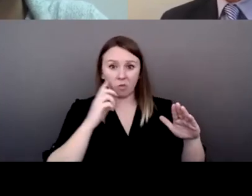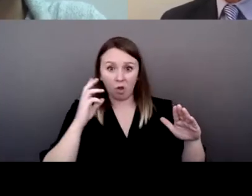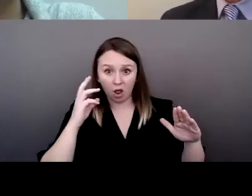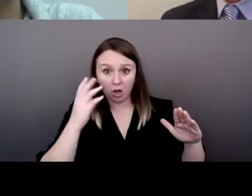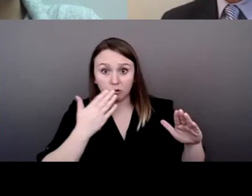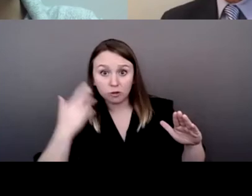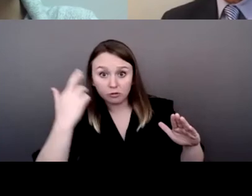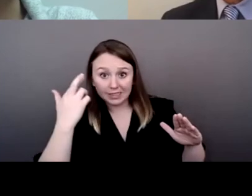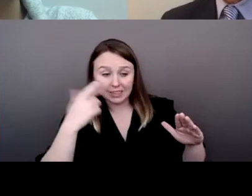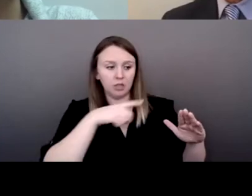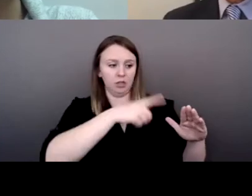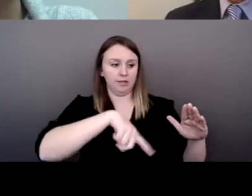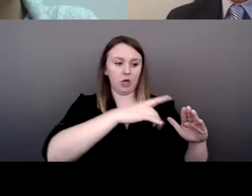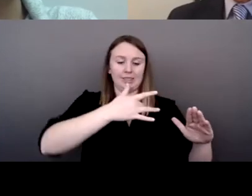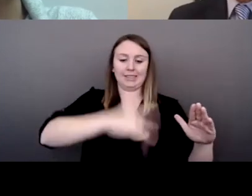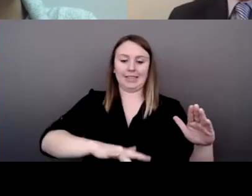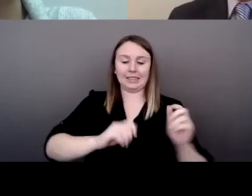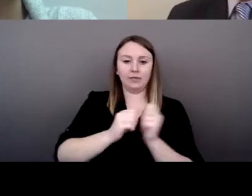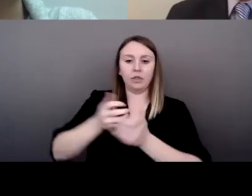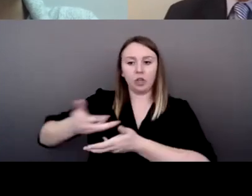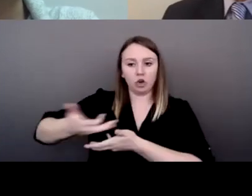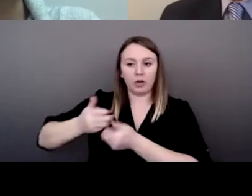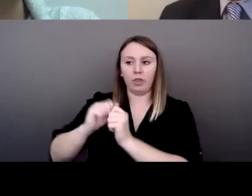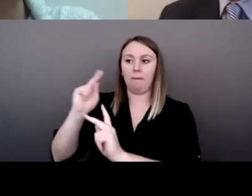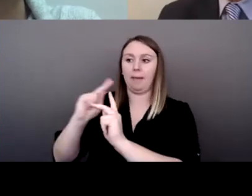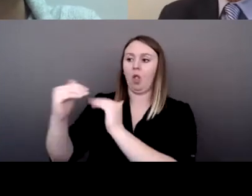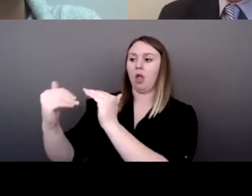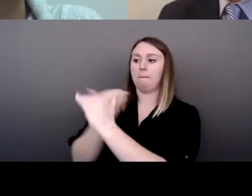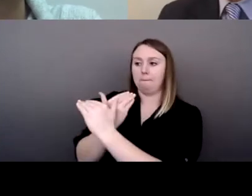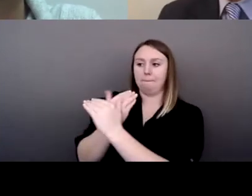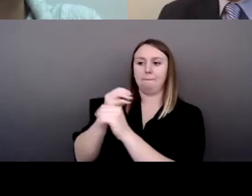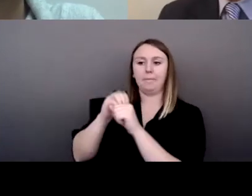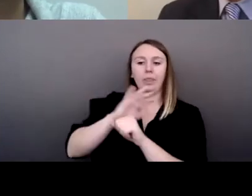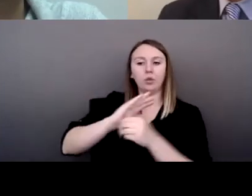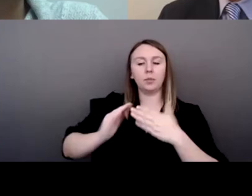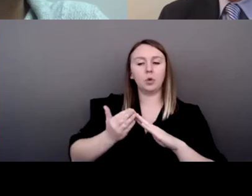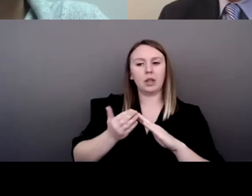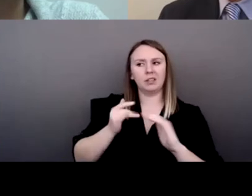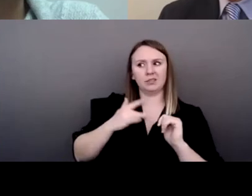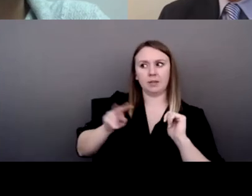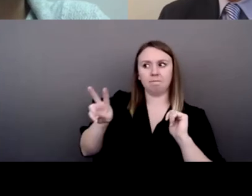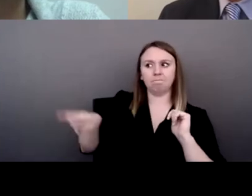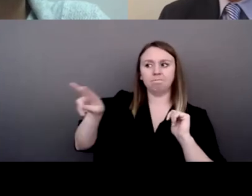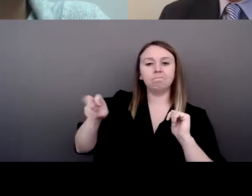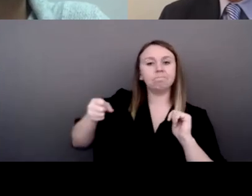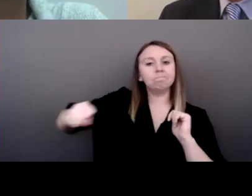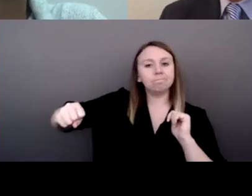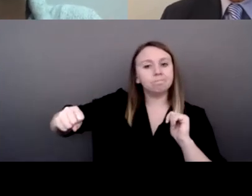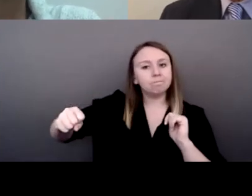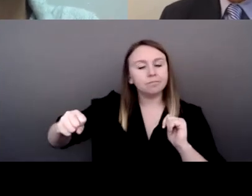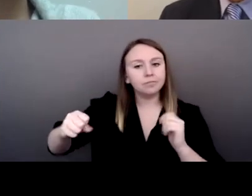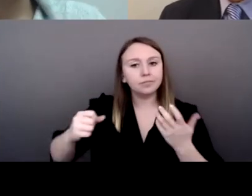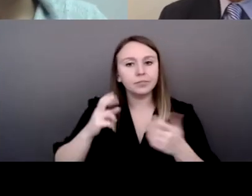sensitive to their interactions with people coming in. it is, you know, from